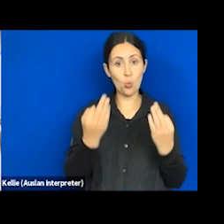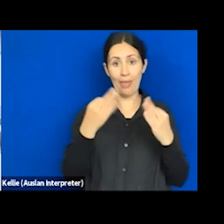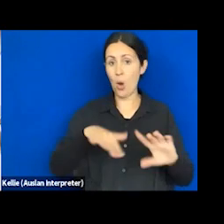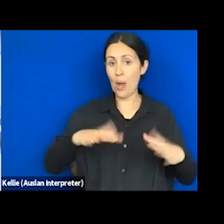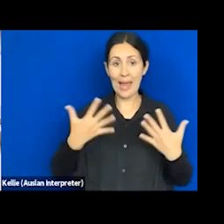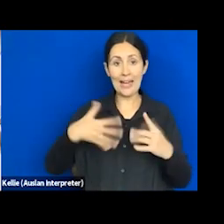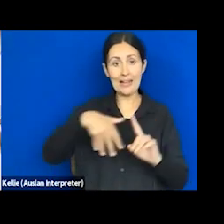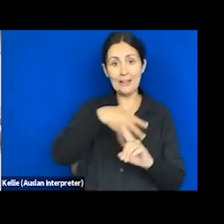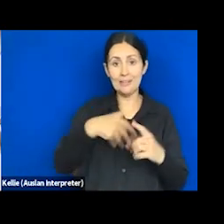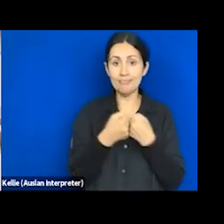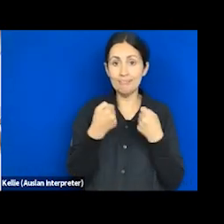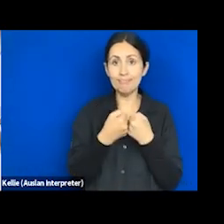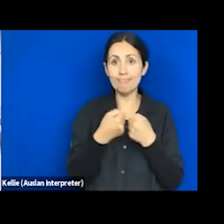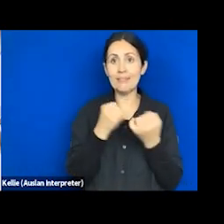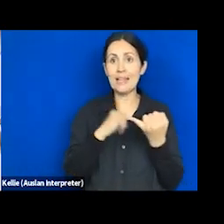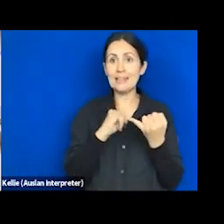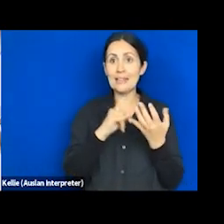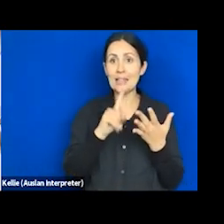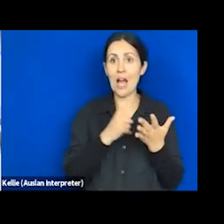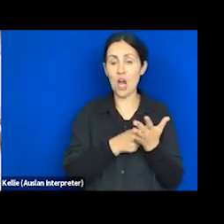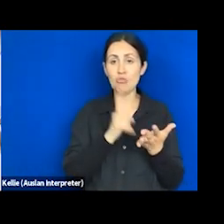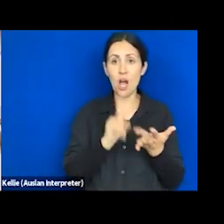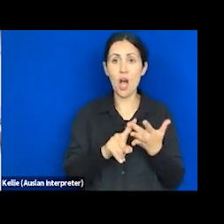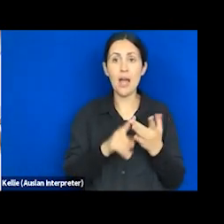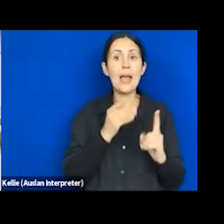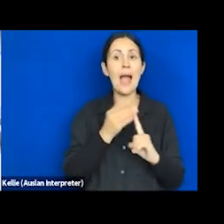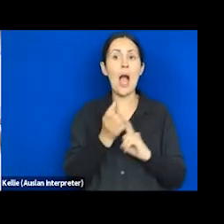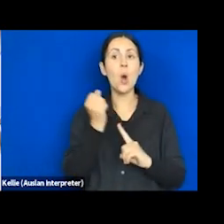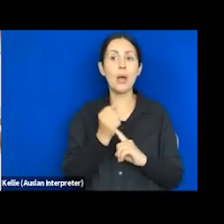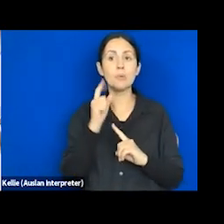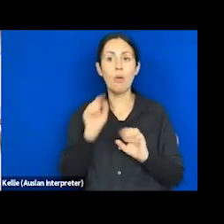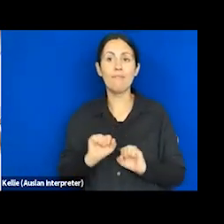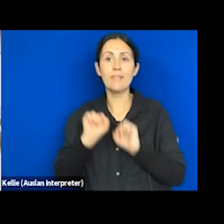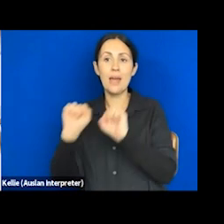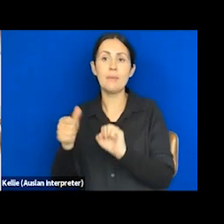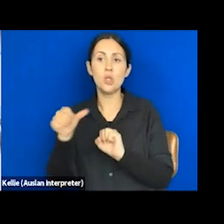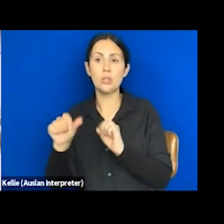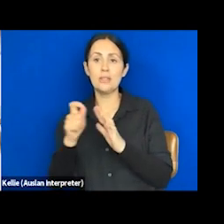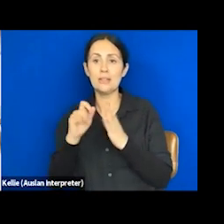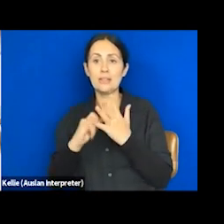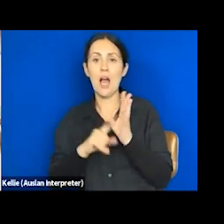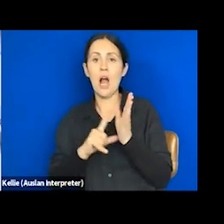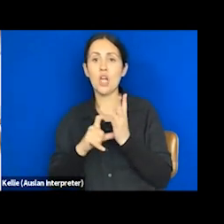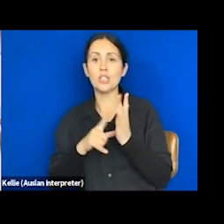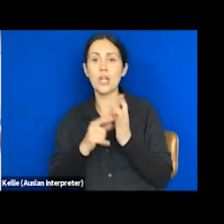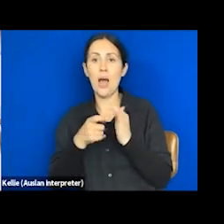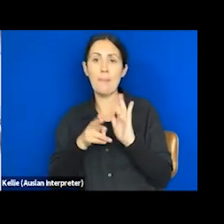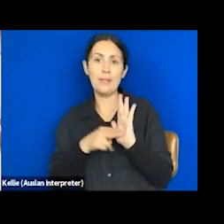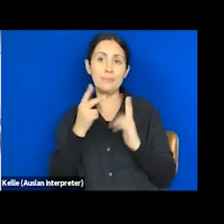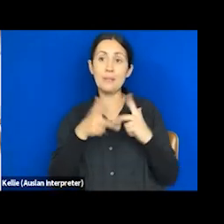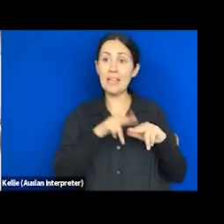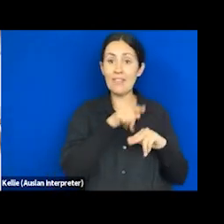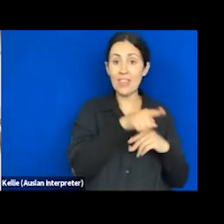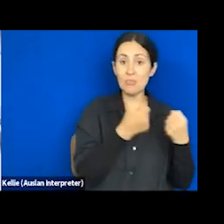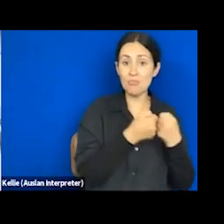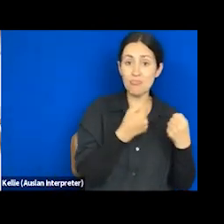background of SSRI use, the outcomes are going to massively favor psilocybin. But you take a medicated brain and body